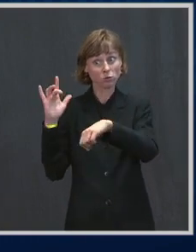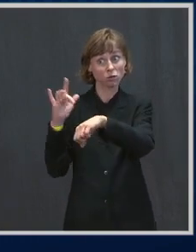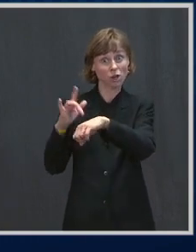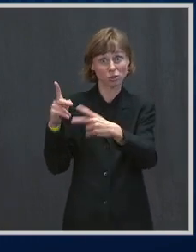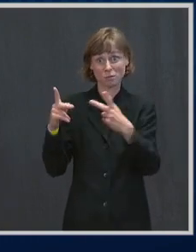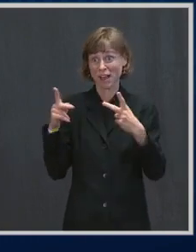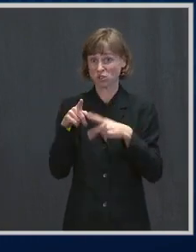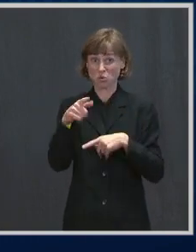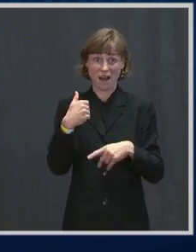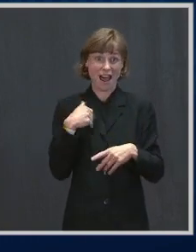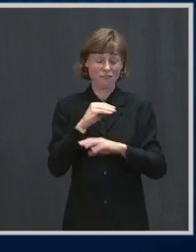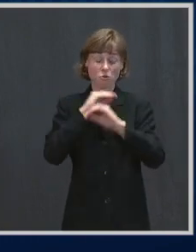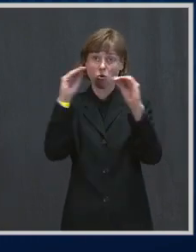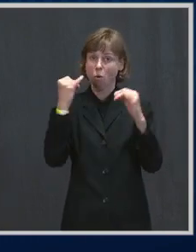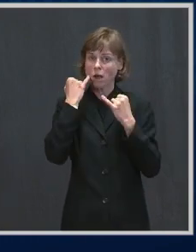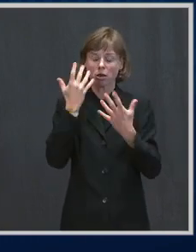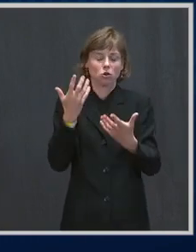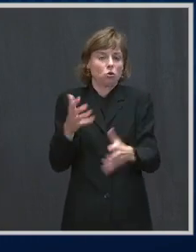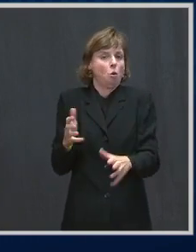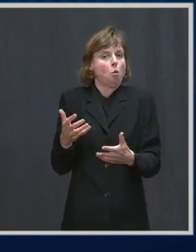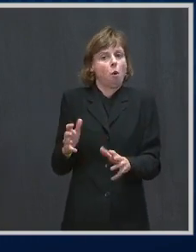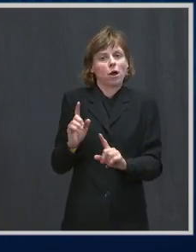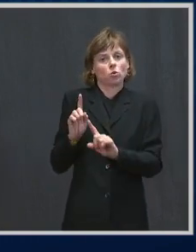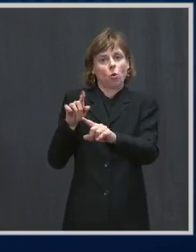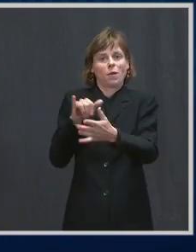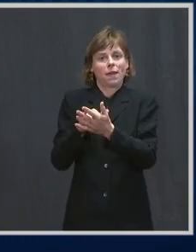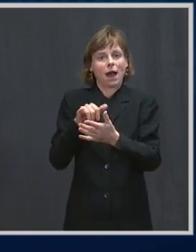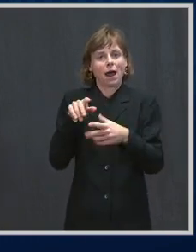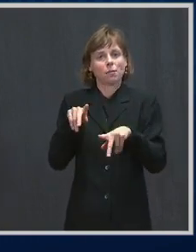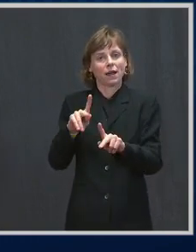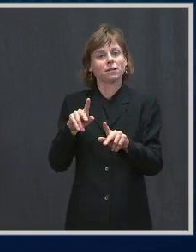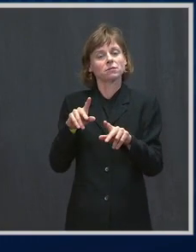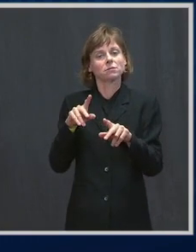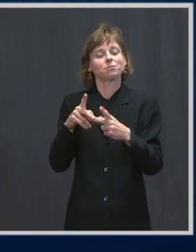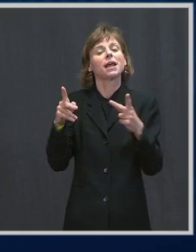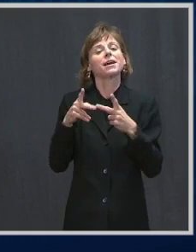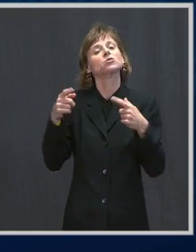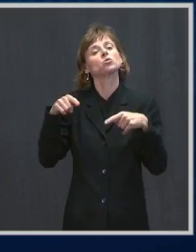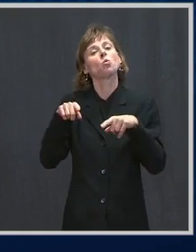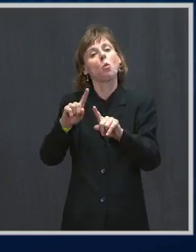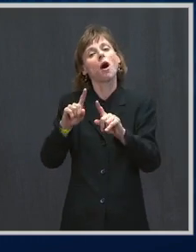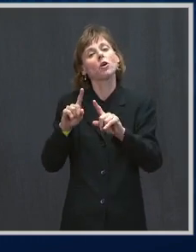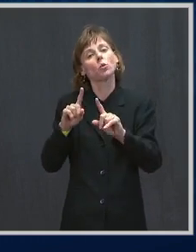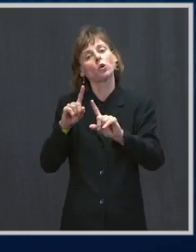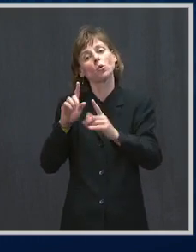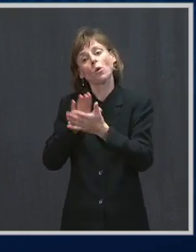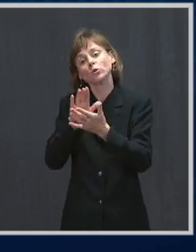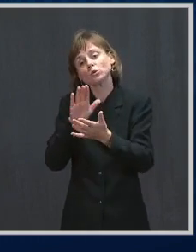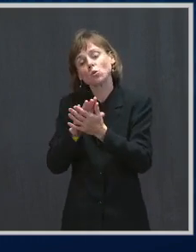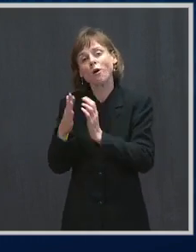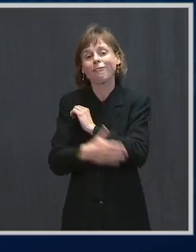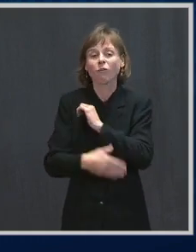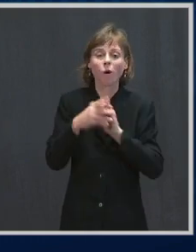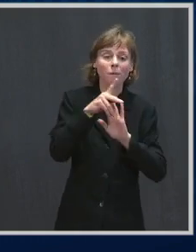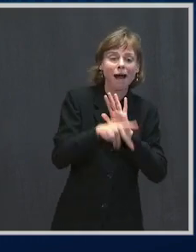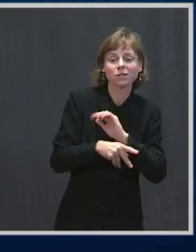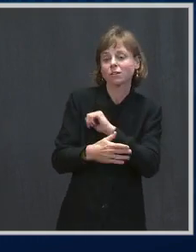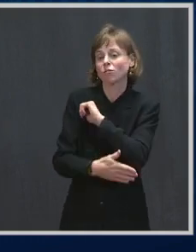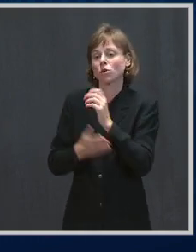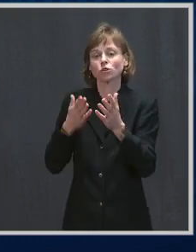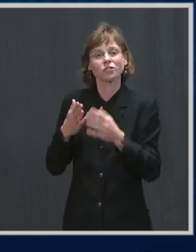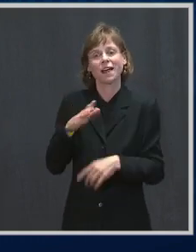any idea you'd want to be when you were going to school foreign policy and foreign service. They never told you what that was going to